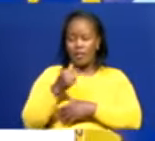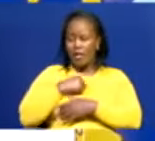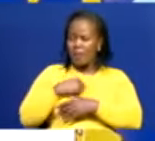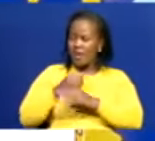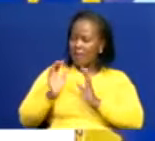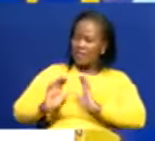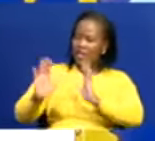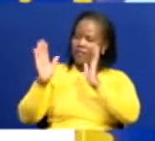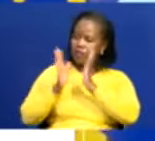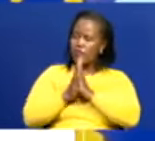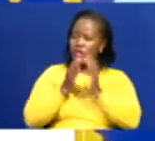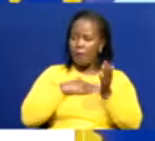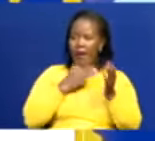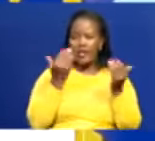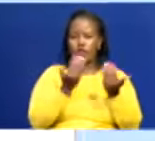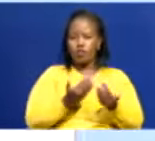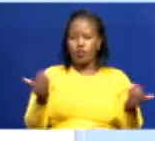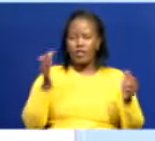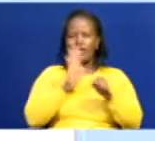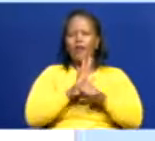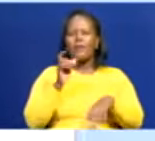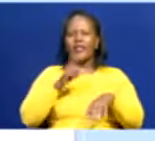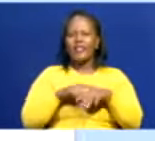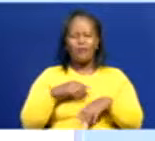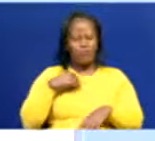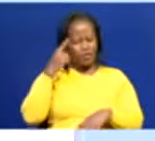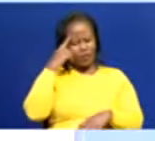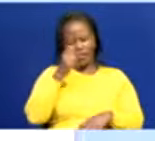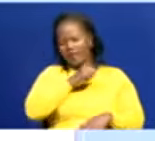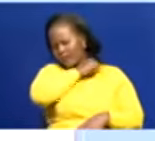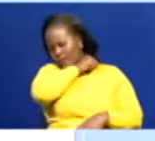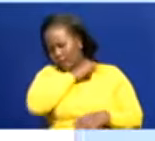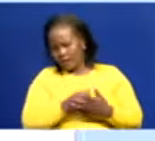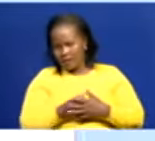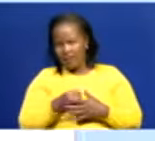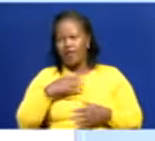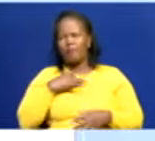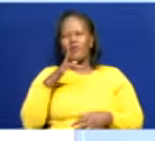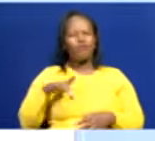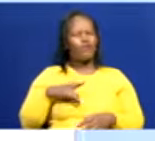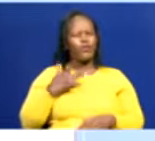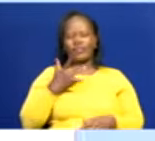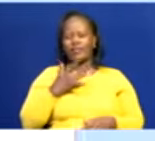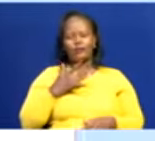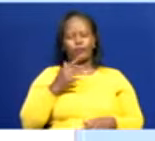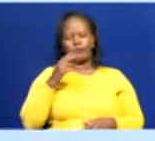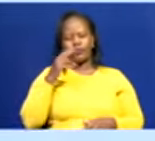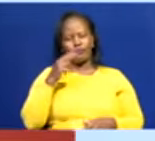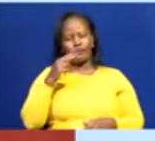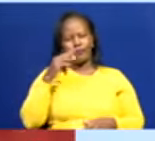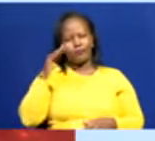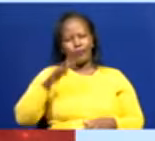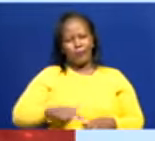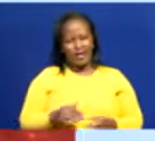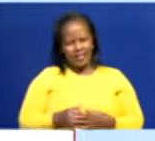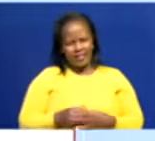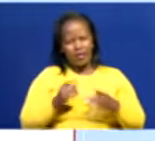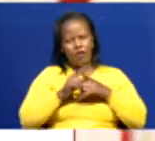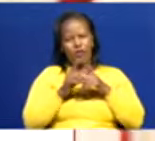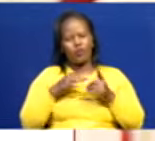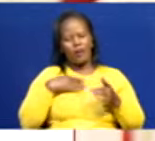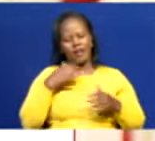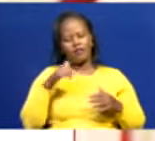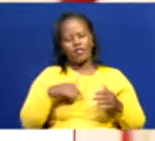even contemplated suicide several times. I really felt bad and my self-esteem